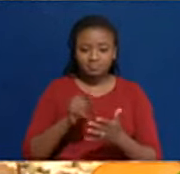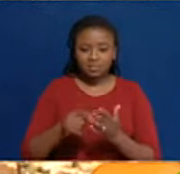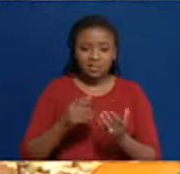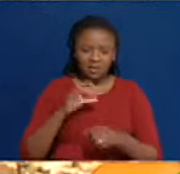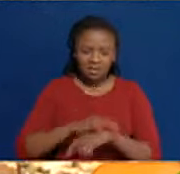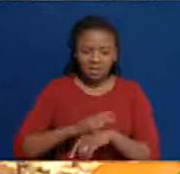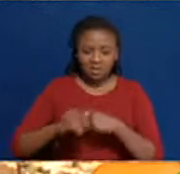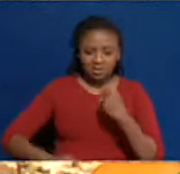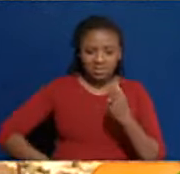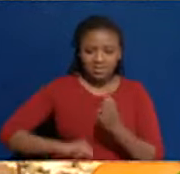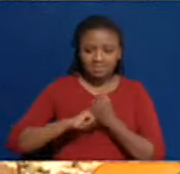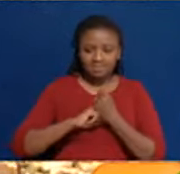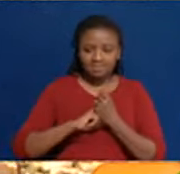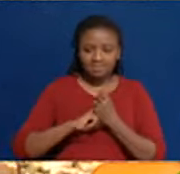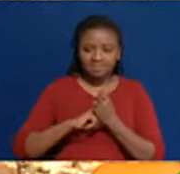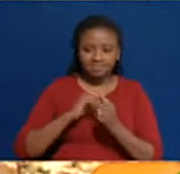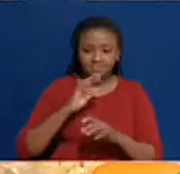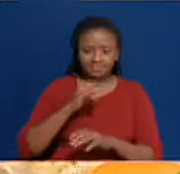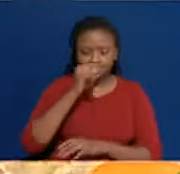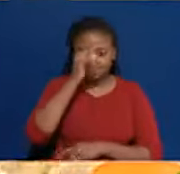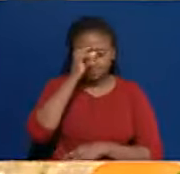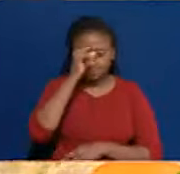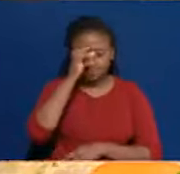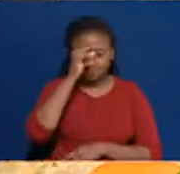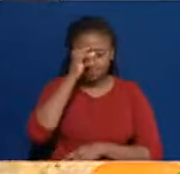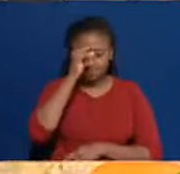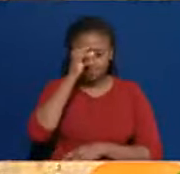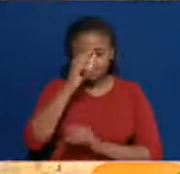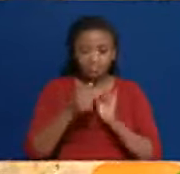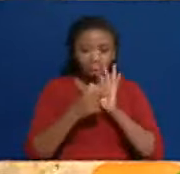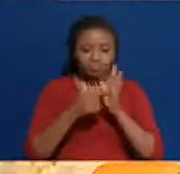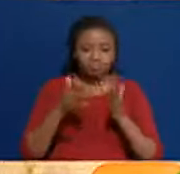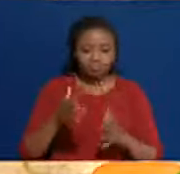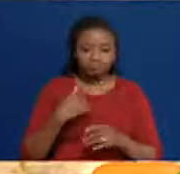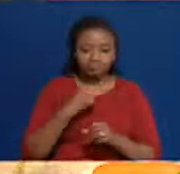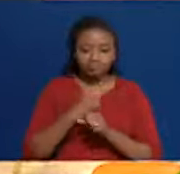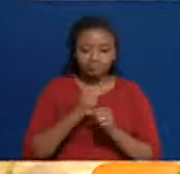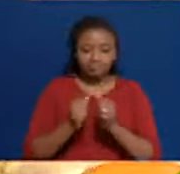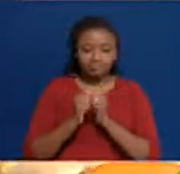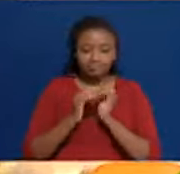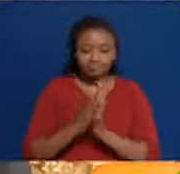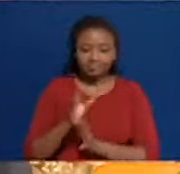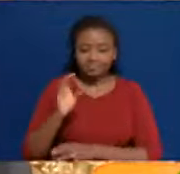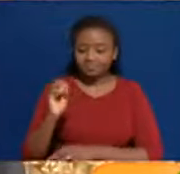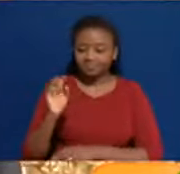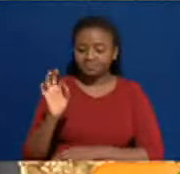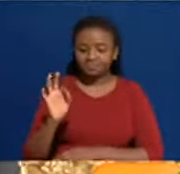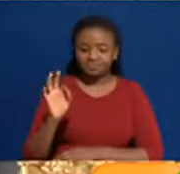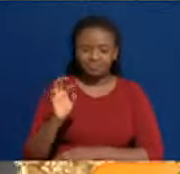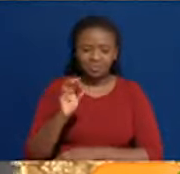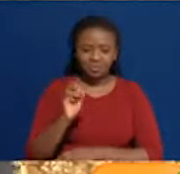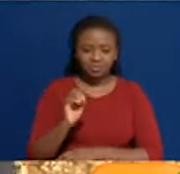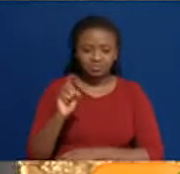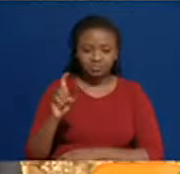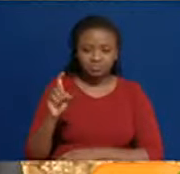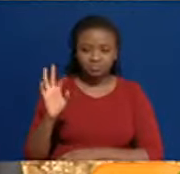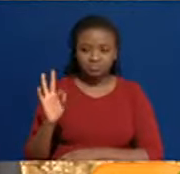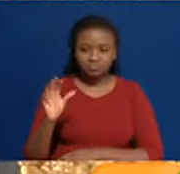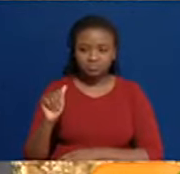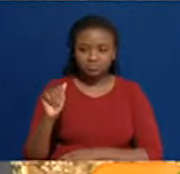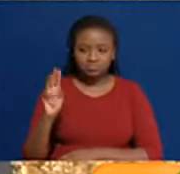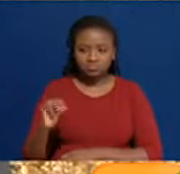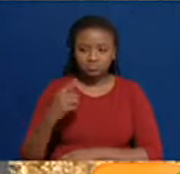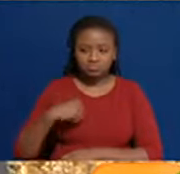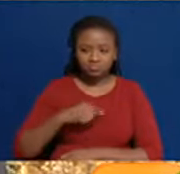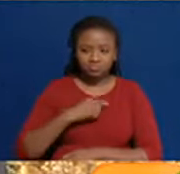support from government. Currently we are working in partnership with the Oxfam in Kenya as well. In this case we are supporting the